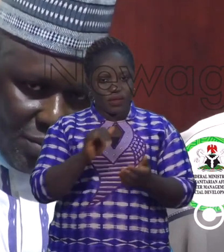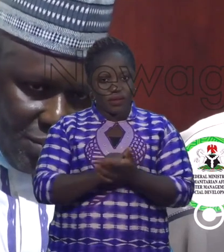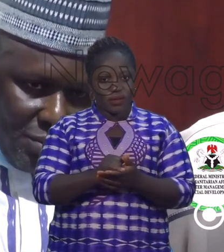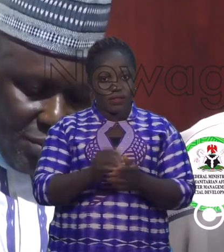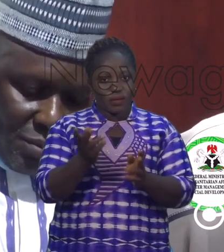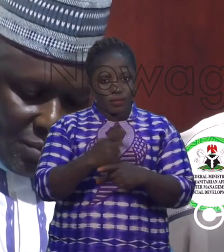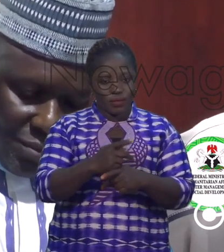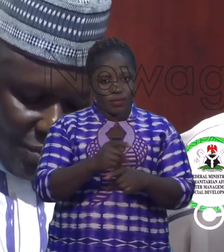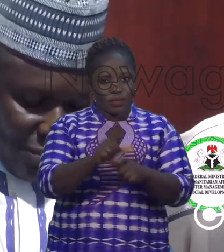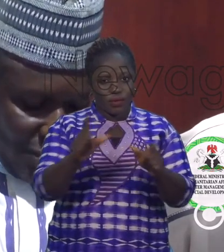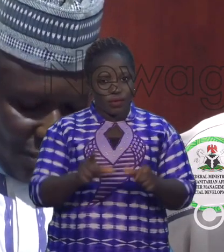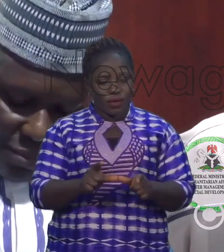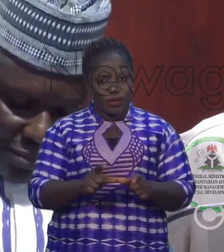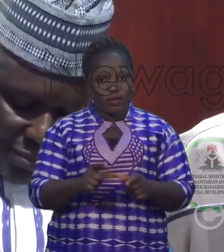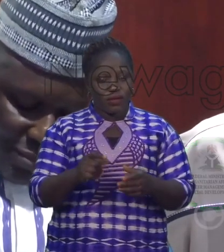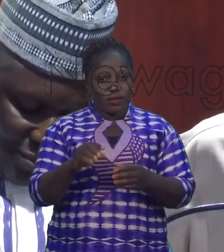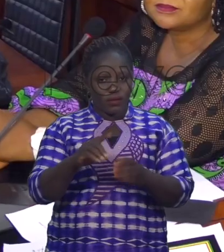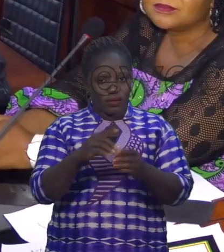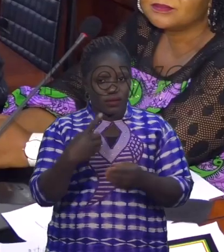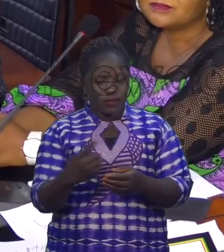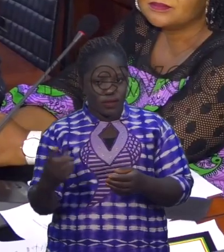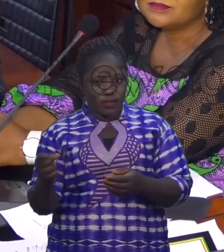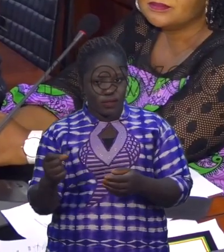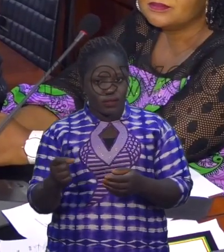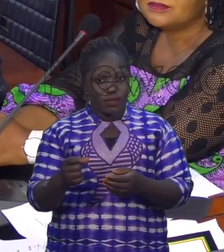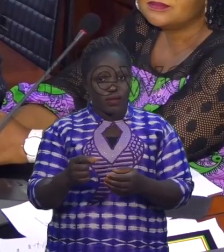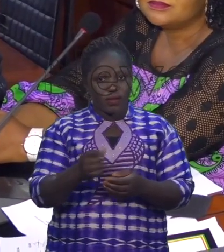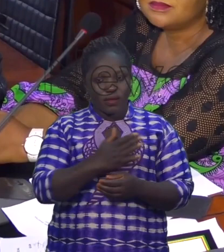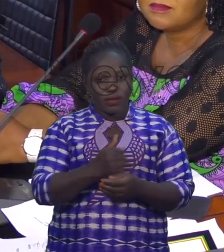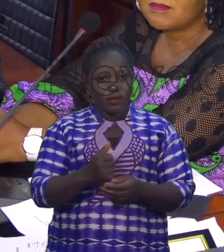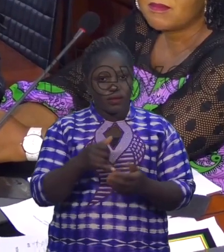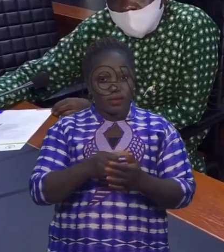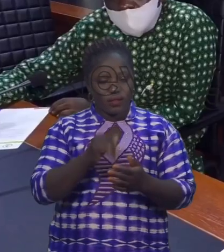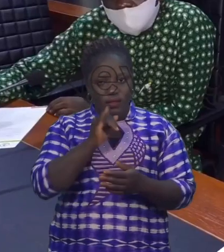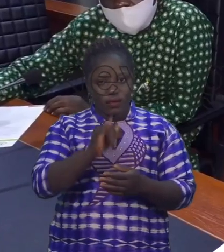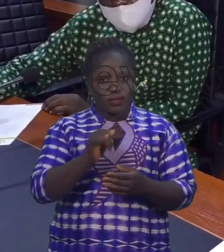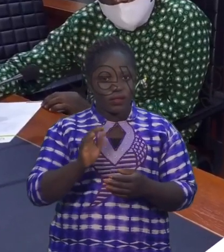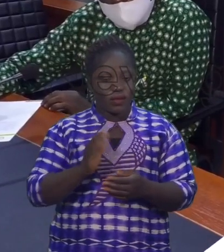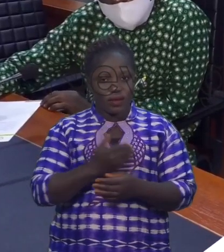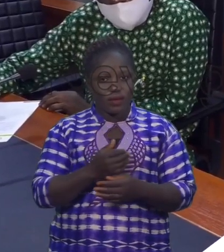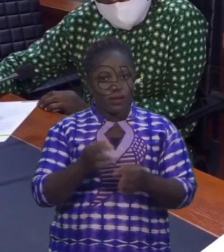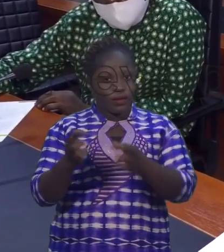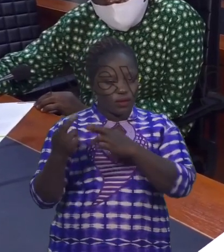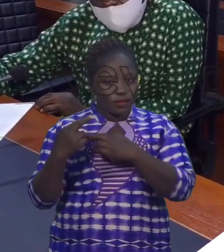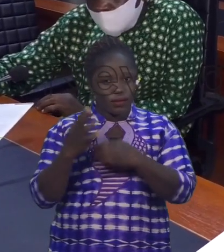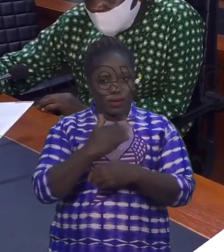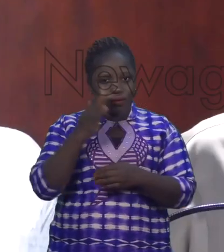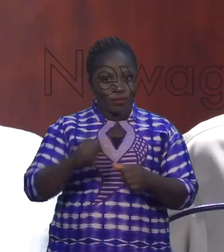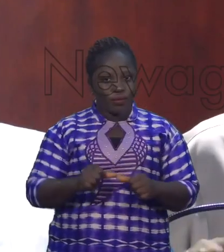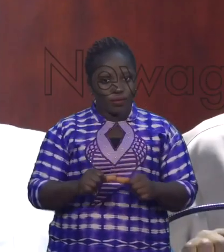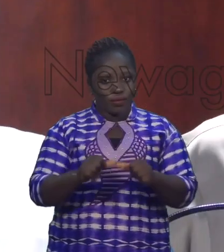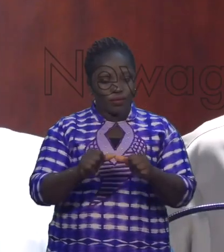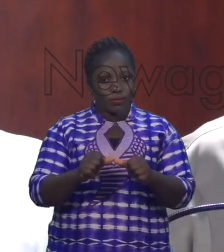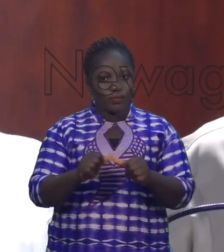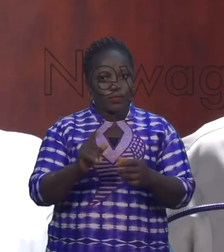assistive technology implementation in Nigeria. It is on this basis that